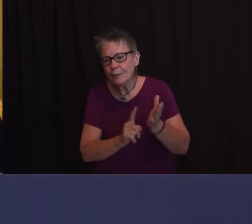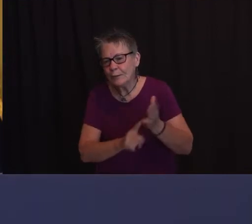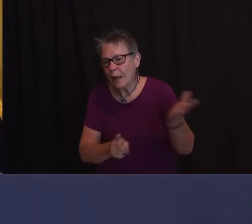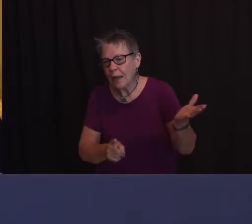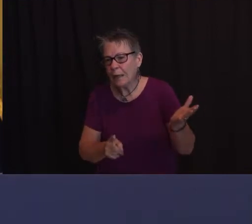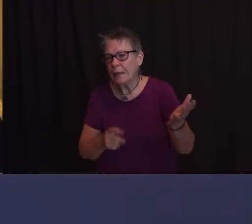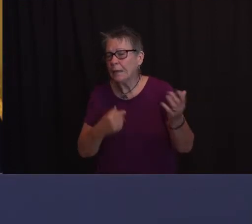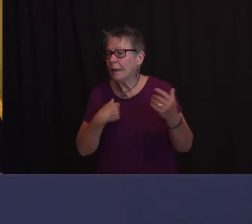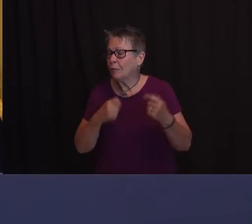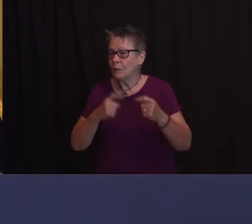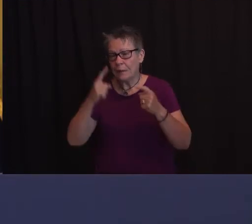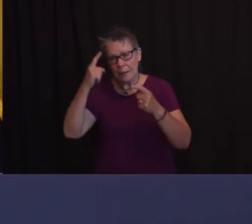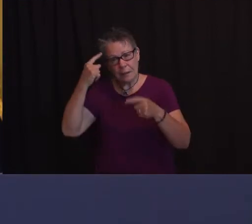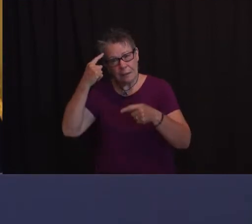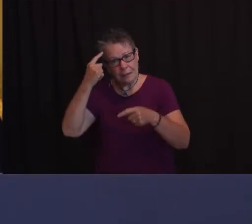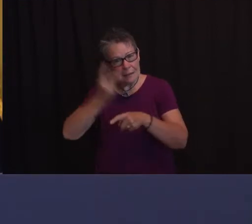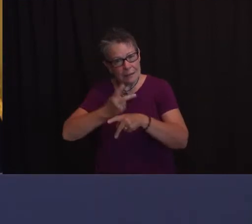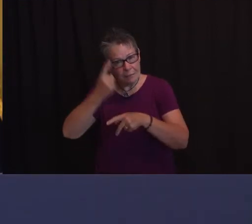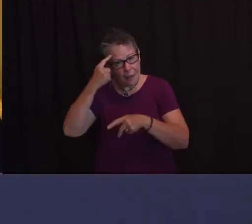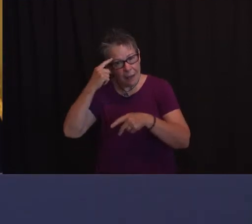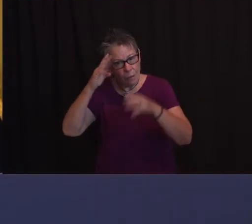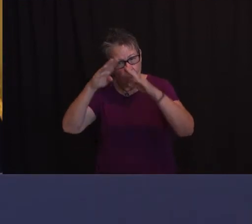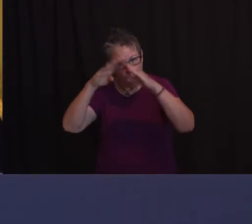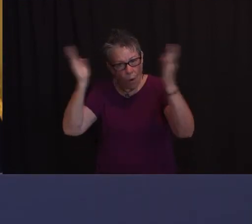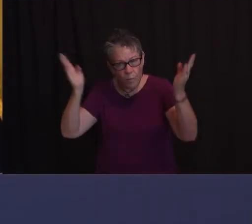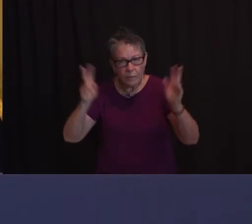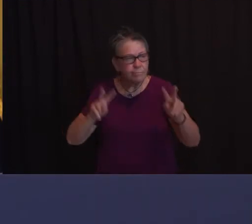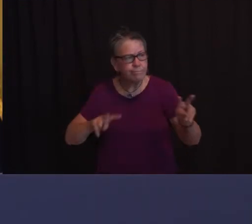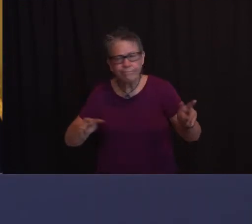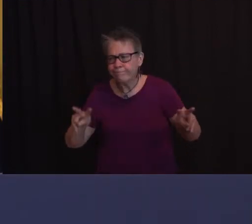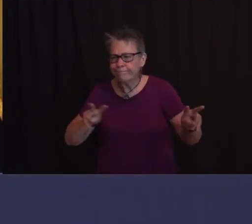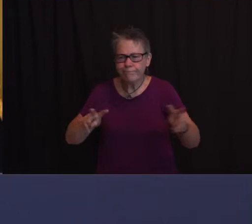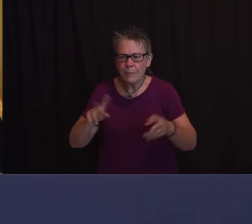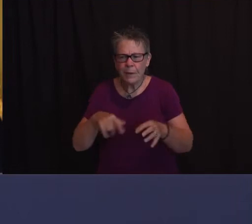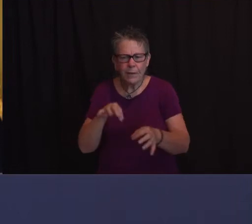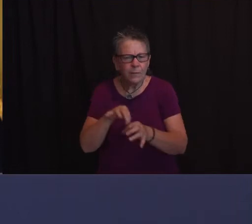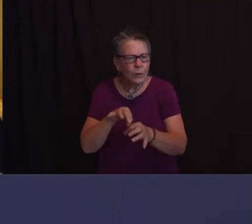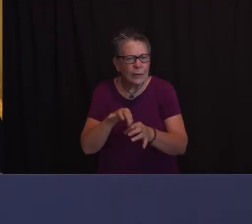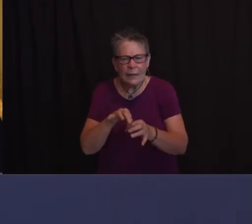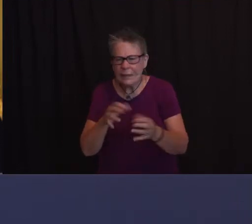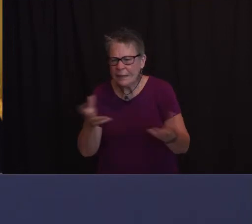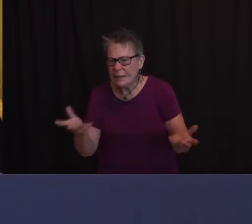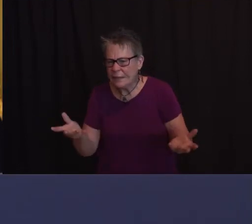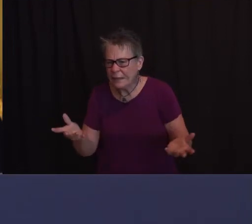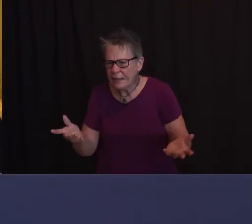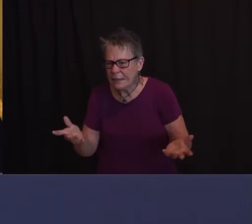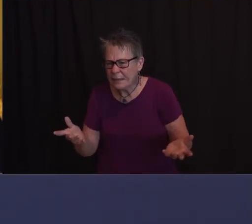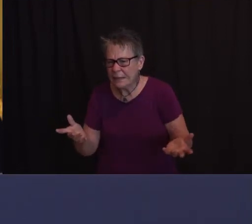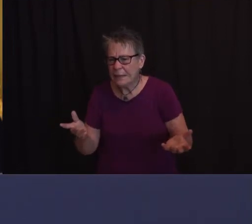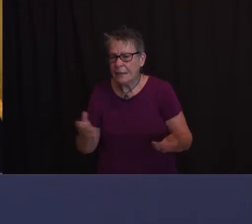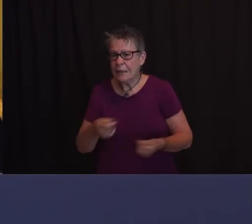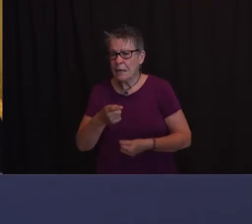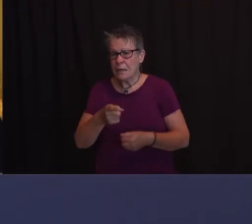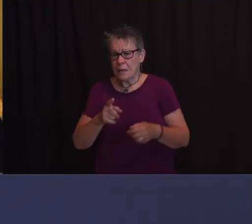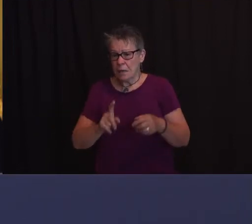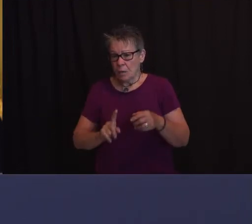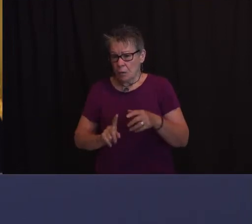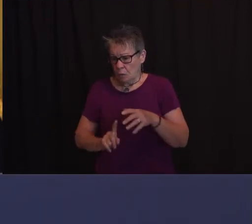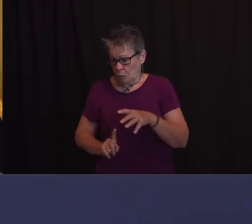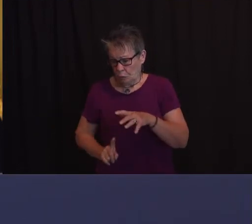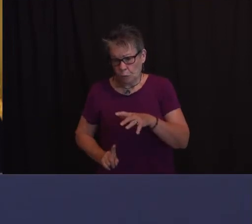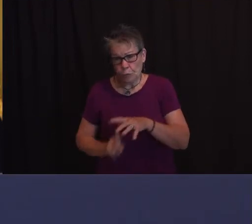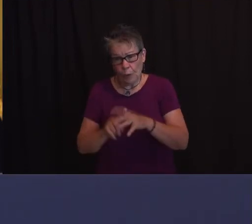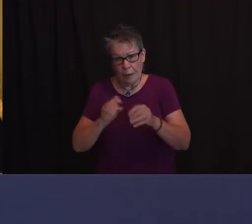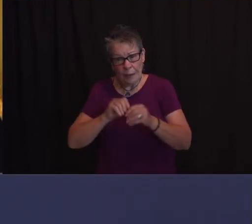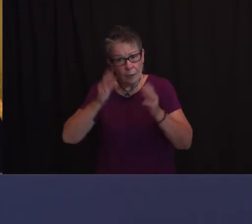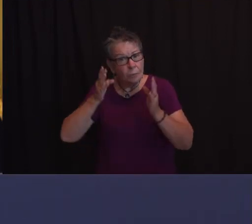this is a great passion. Like in-person early voting was a passion. Getting folks who are on probation or parole the right to vote again